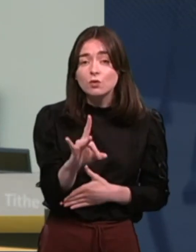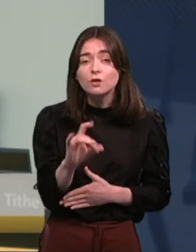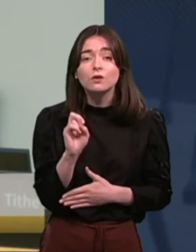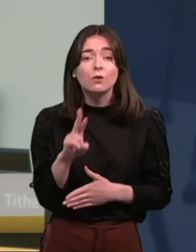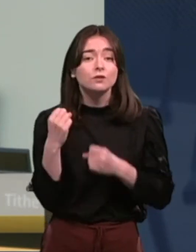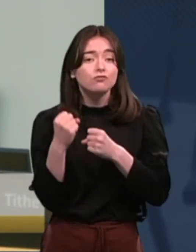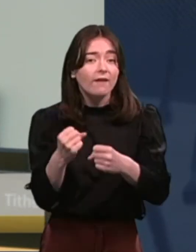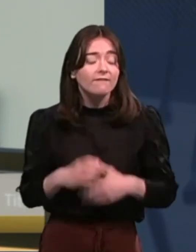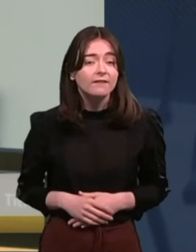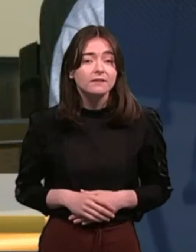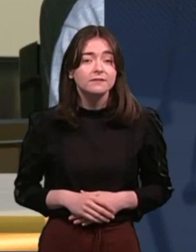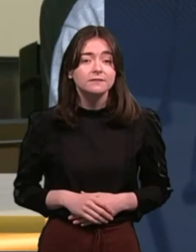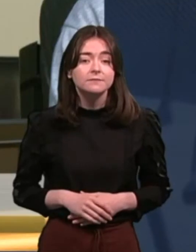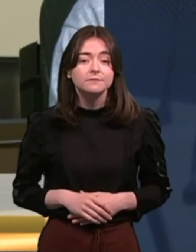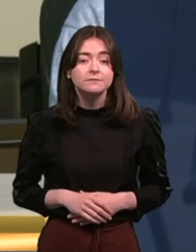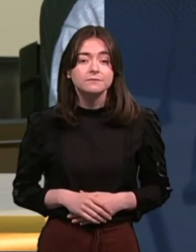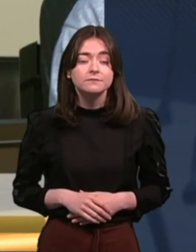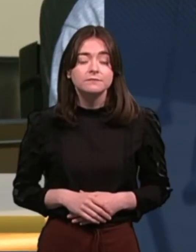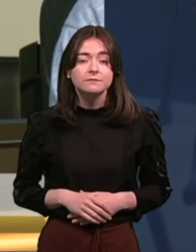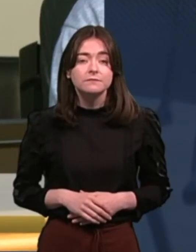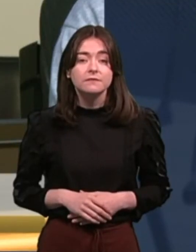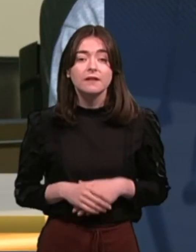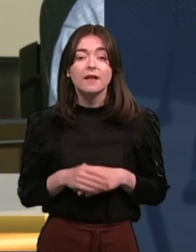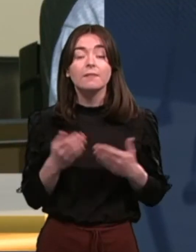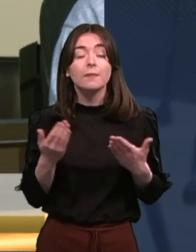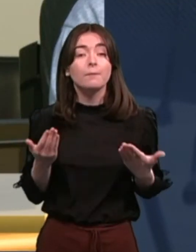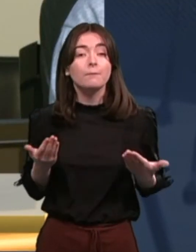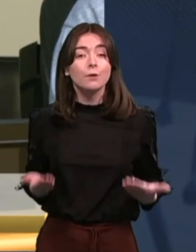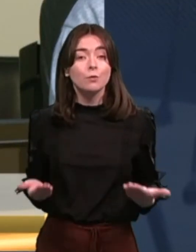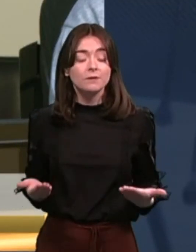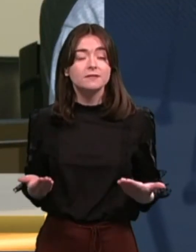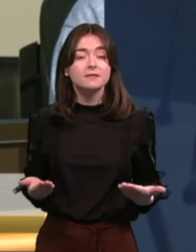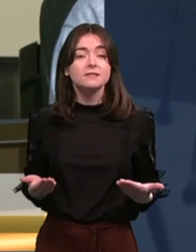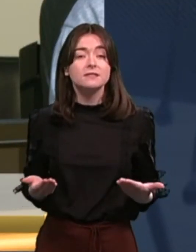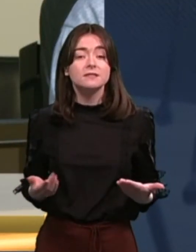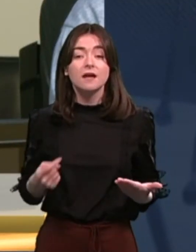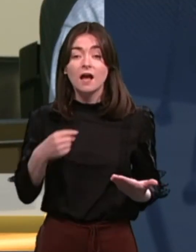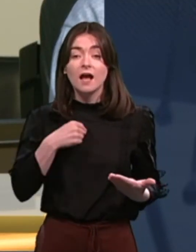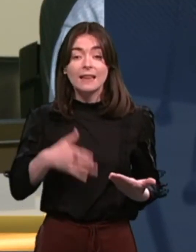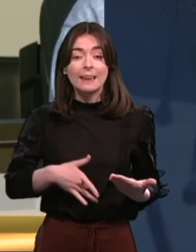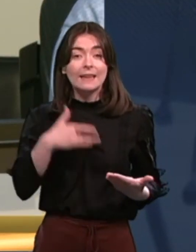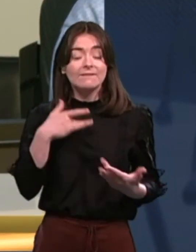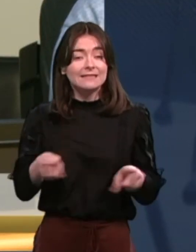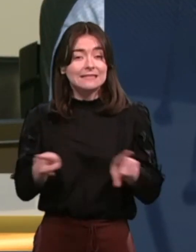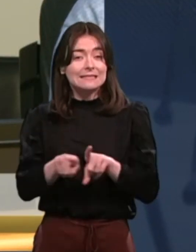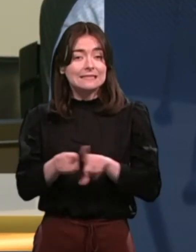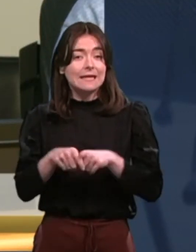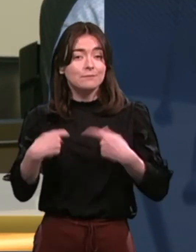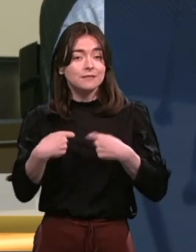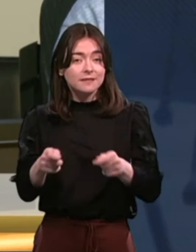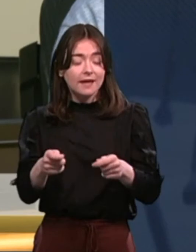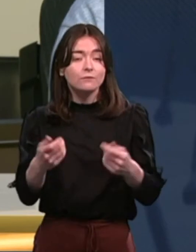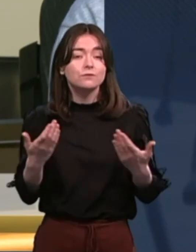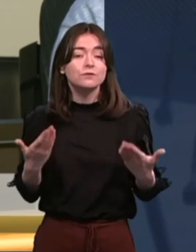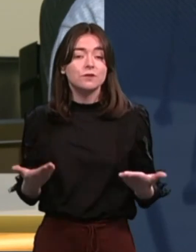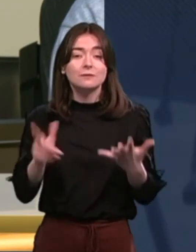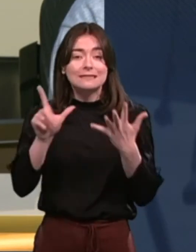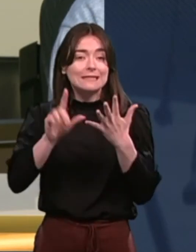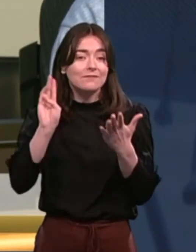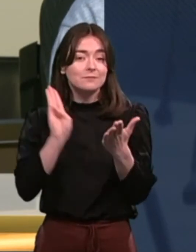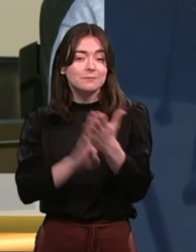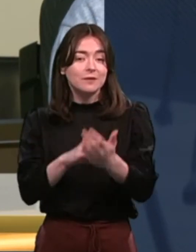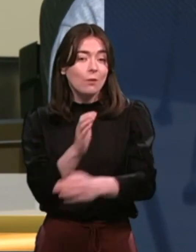driving? At the current time, I am living in the same town, so it's a 7-minute